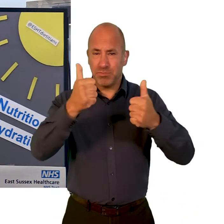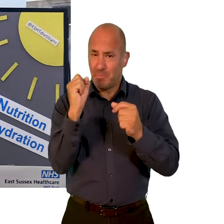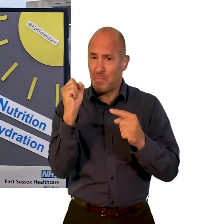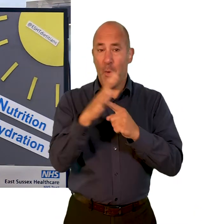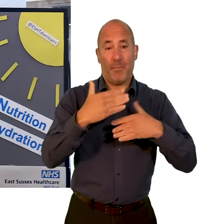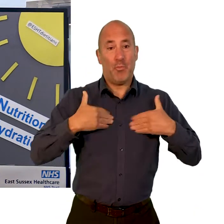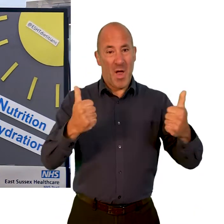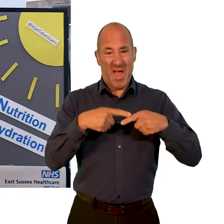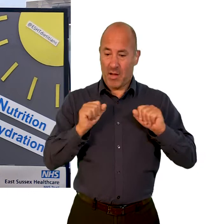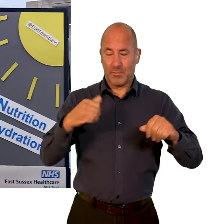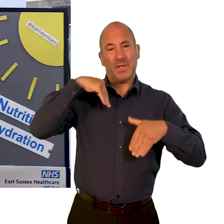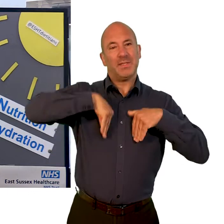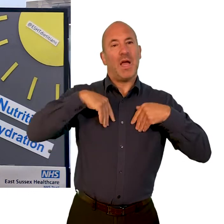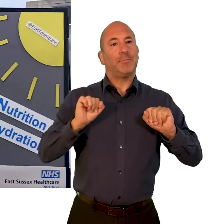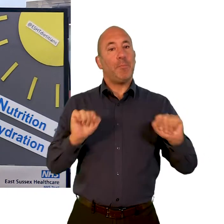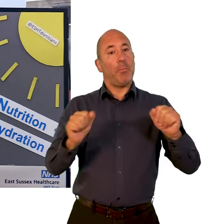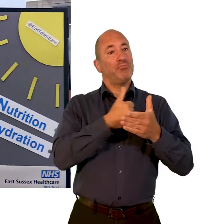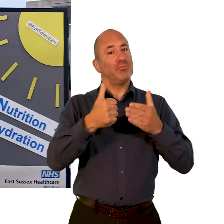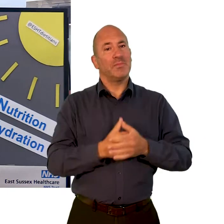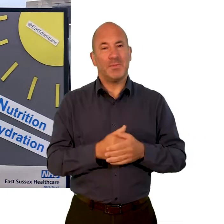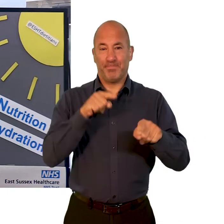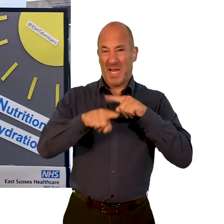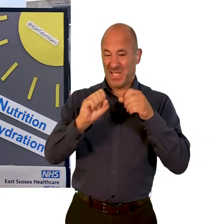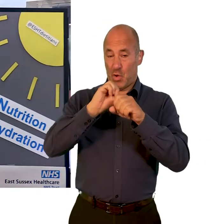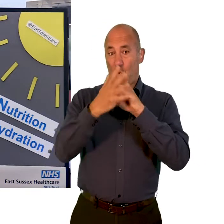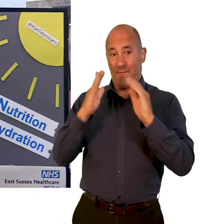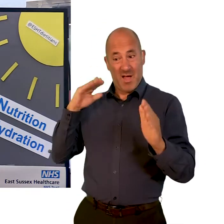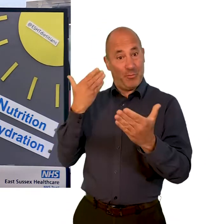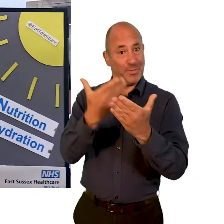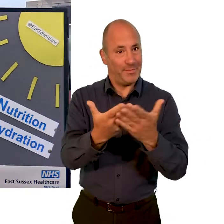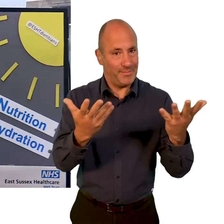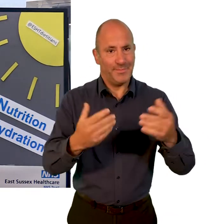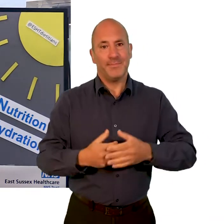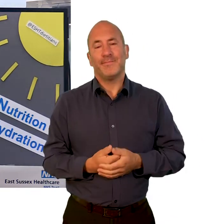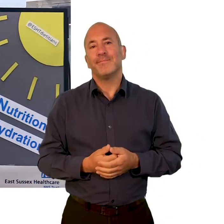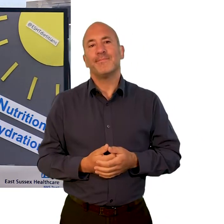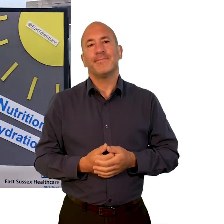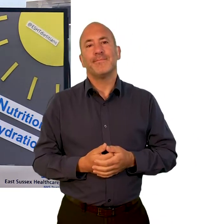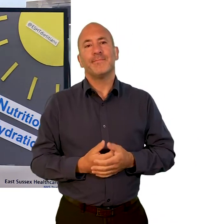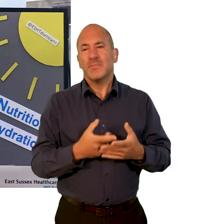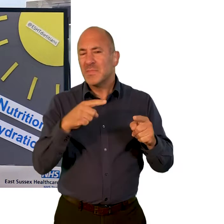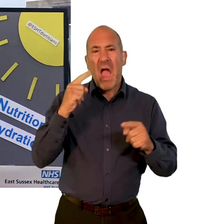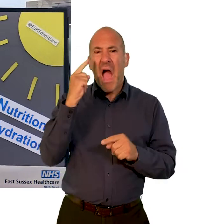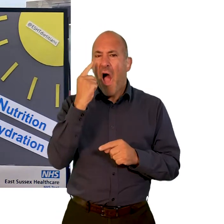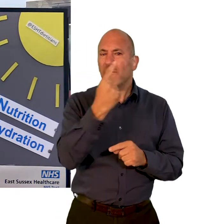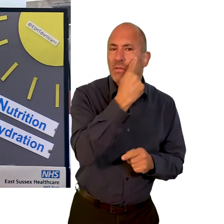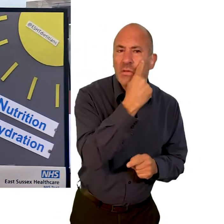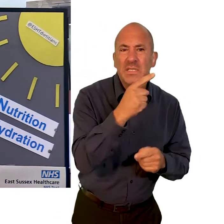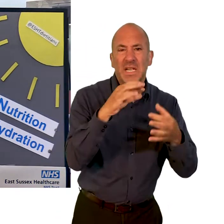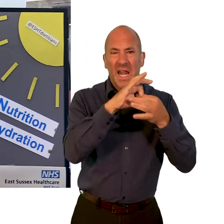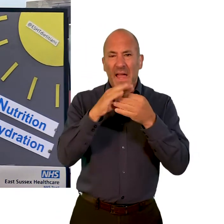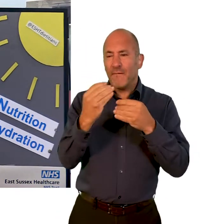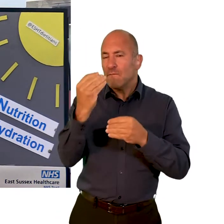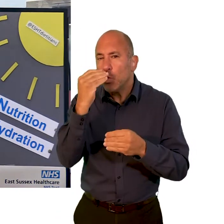keeping ourselves well and supporting normal immune function, particularly so during these challenging times. At the moment, there's